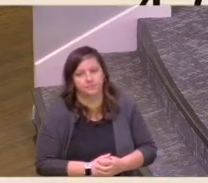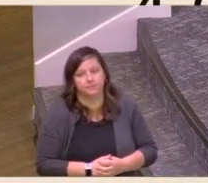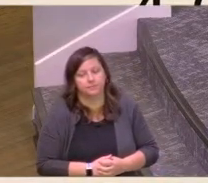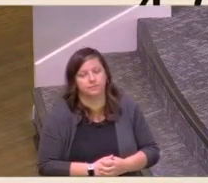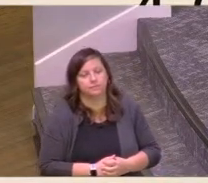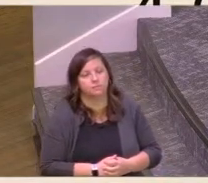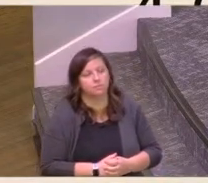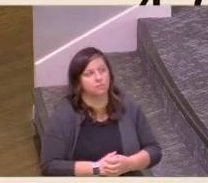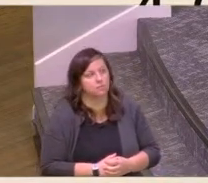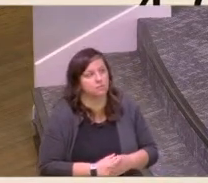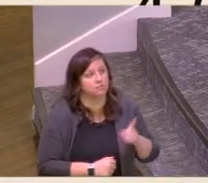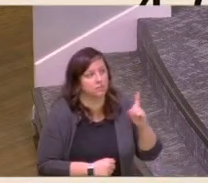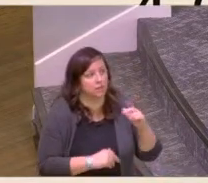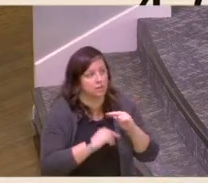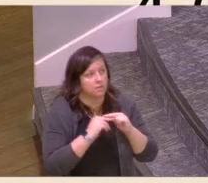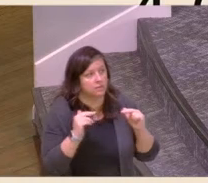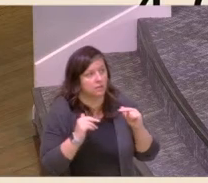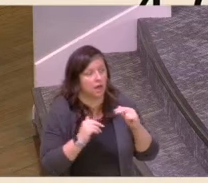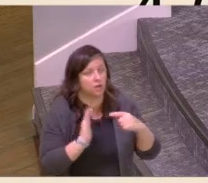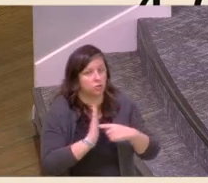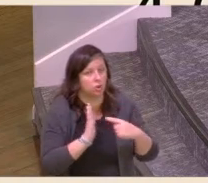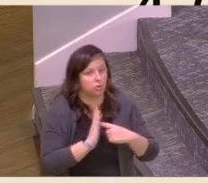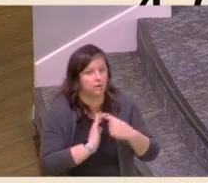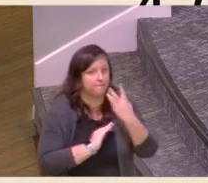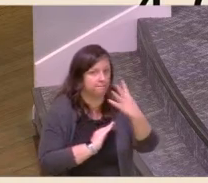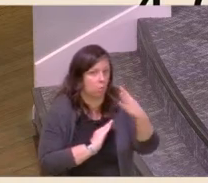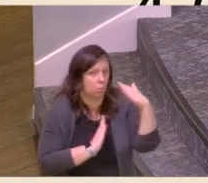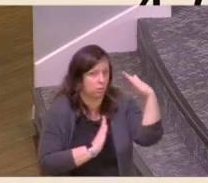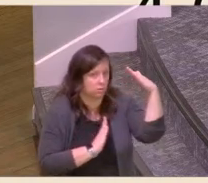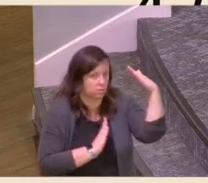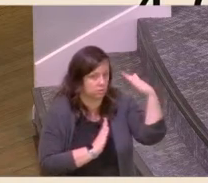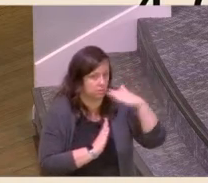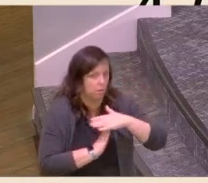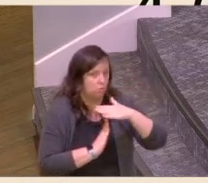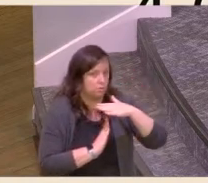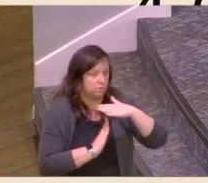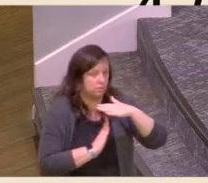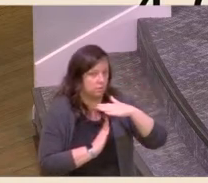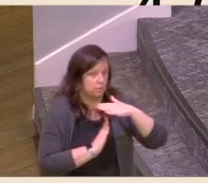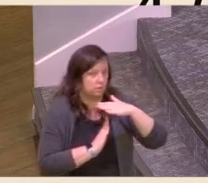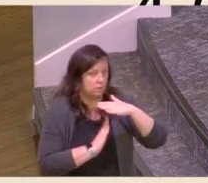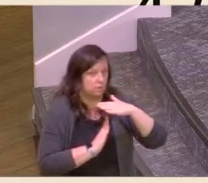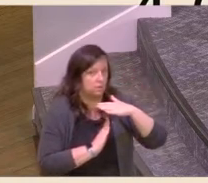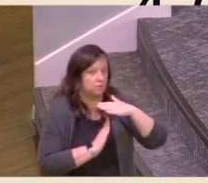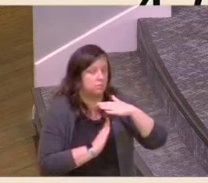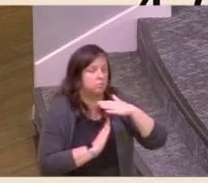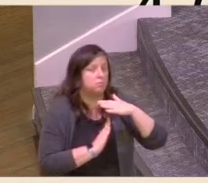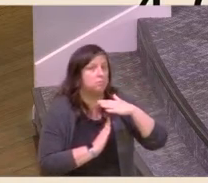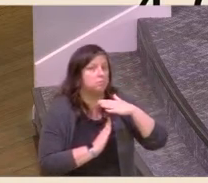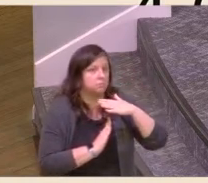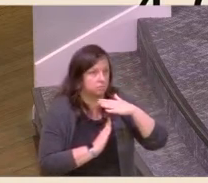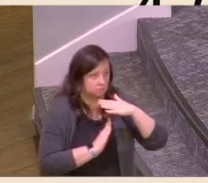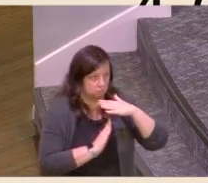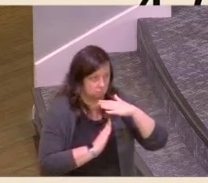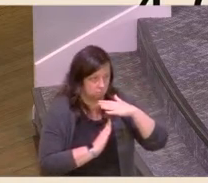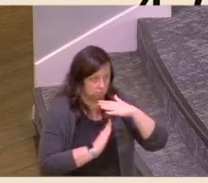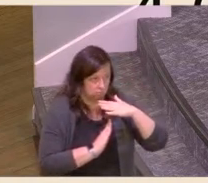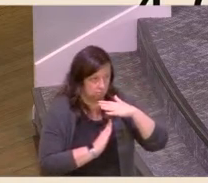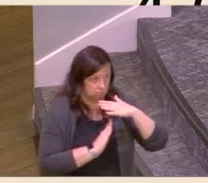This slide shows the 4 most highly ranked priority, so the lowest